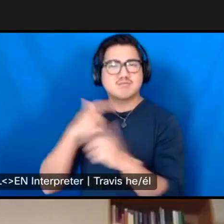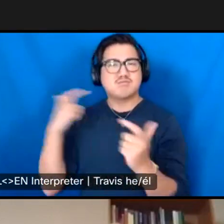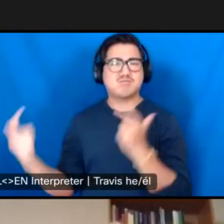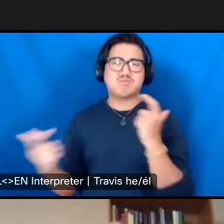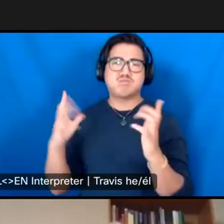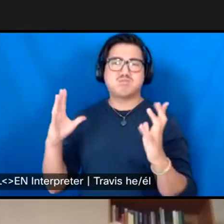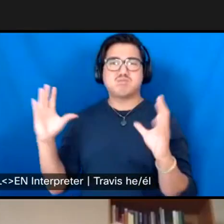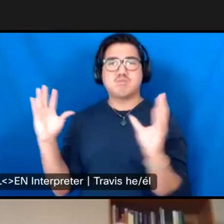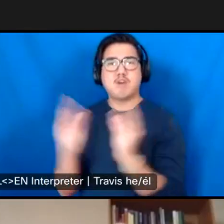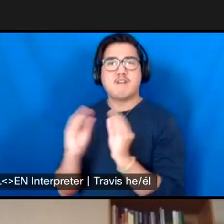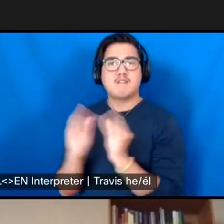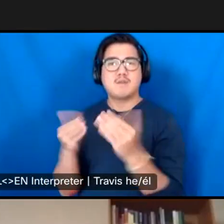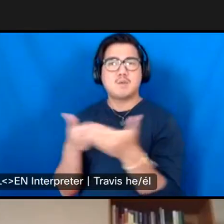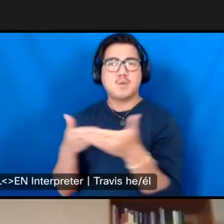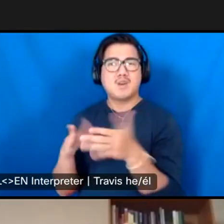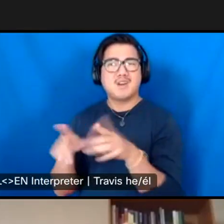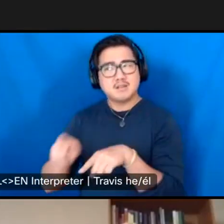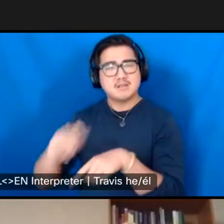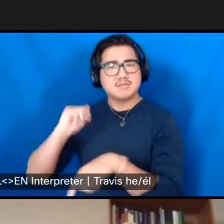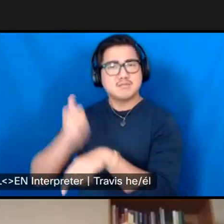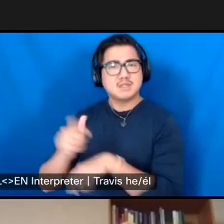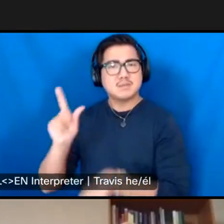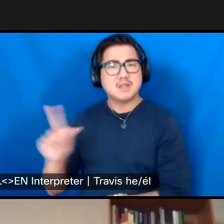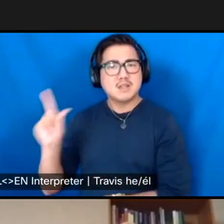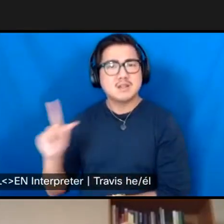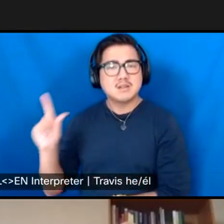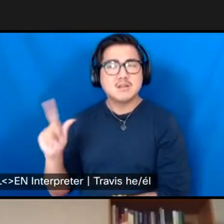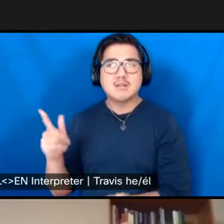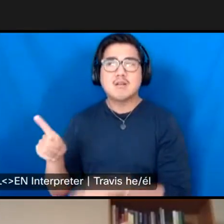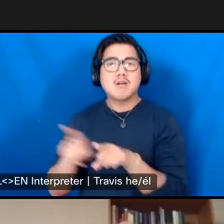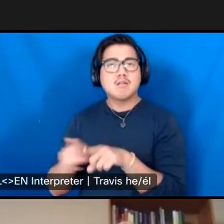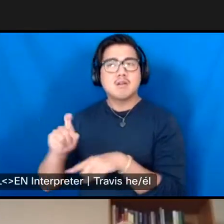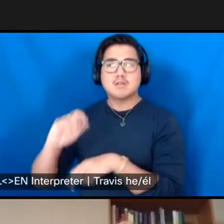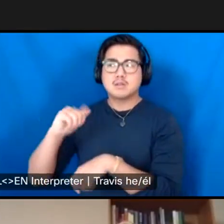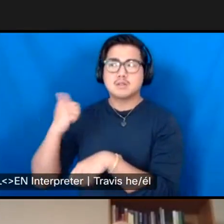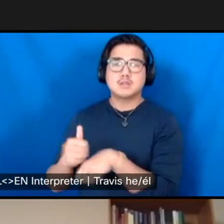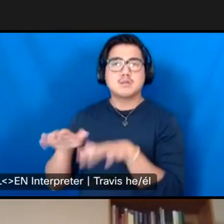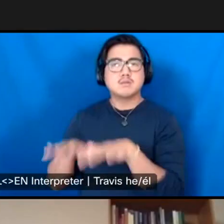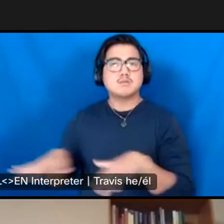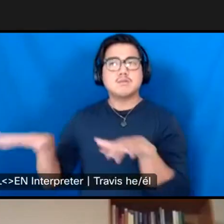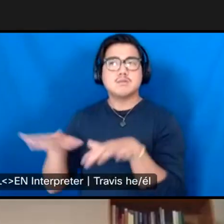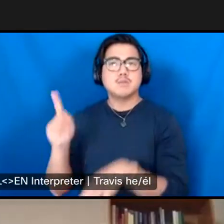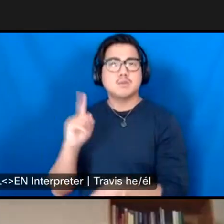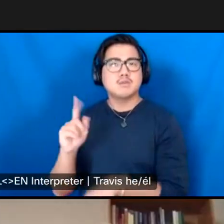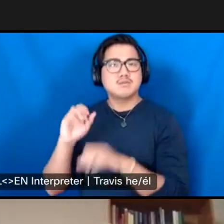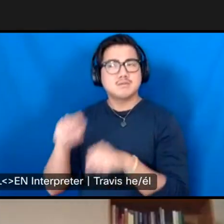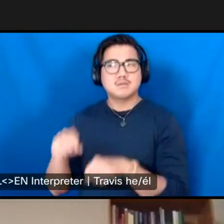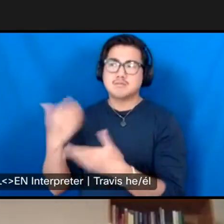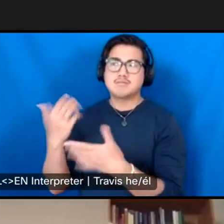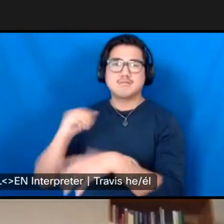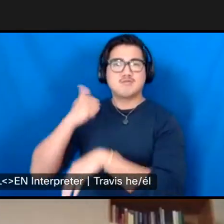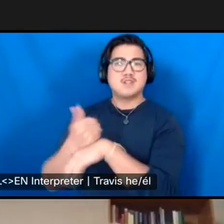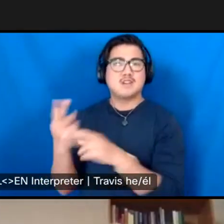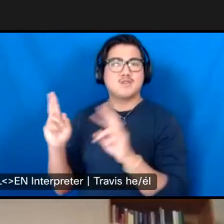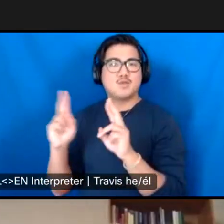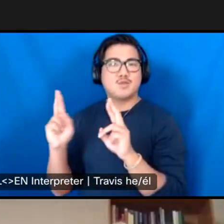a library and we had to have um, a space where we could have a refrigerator,